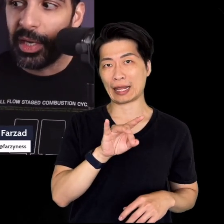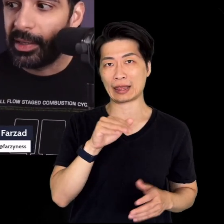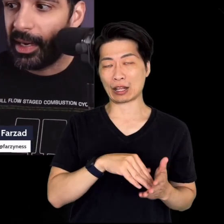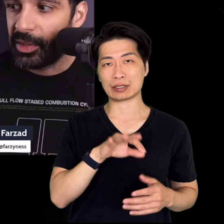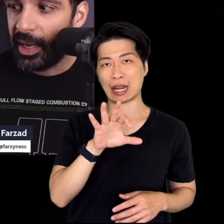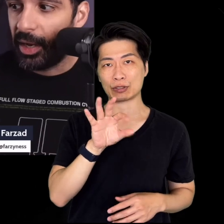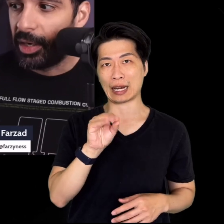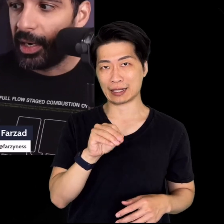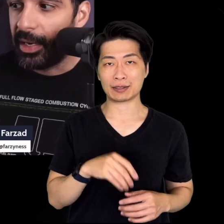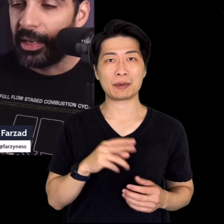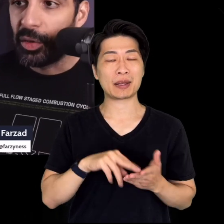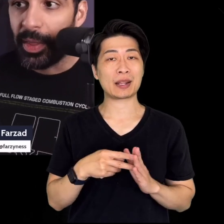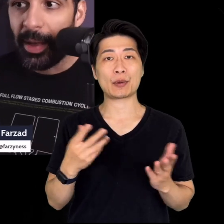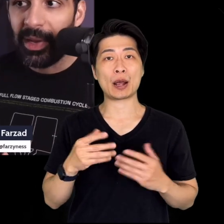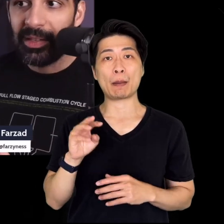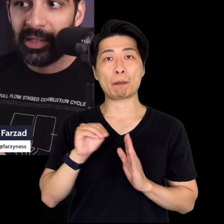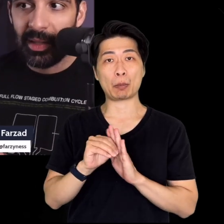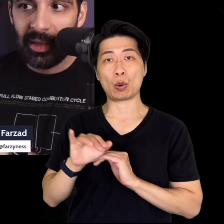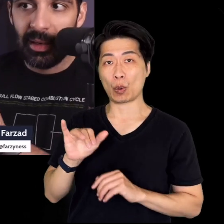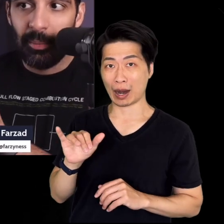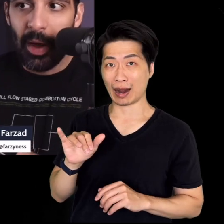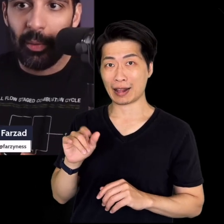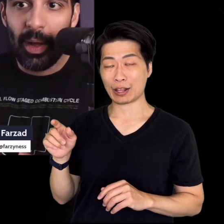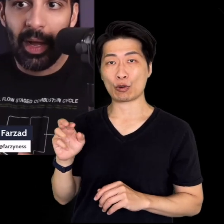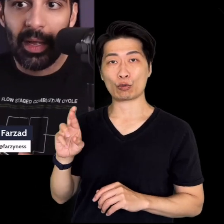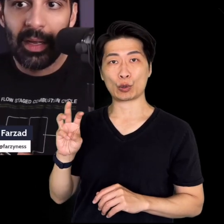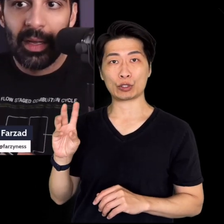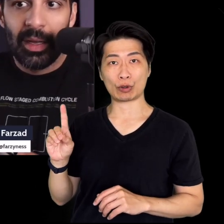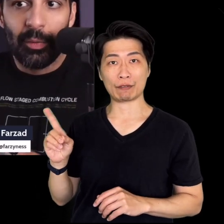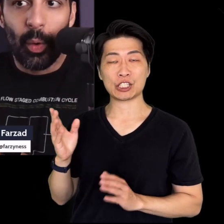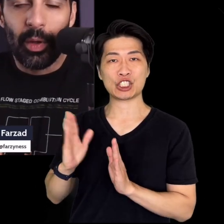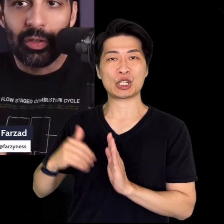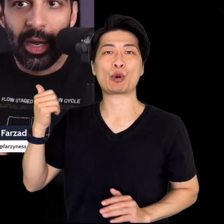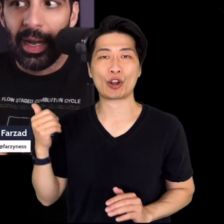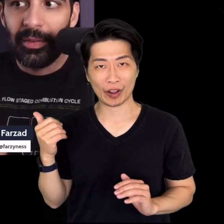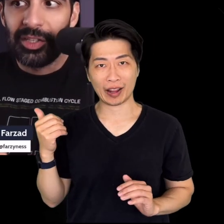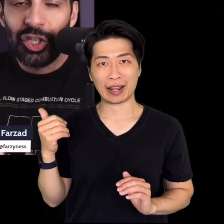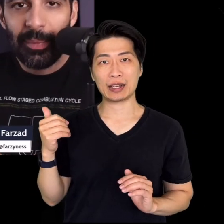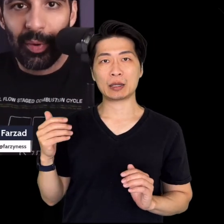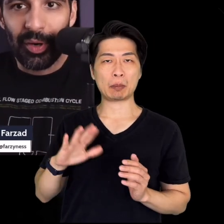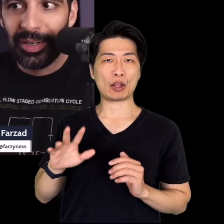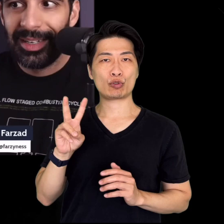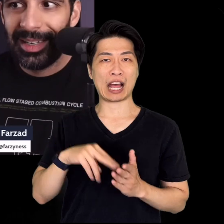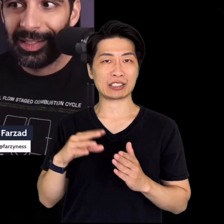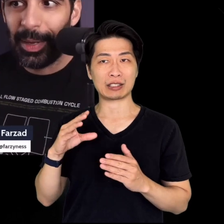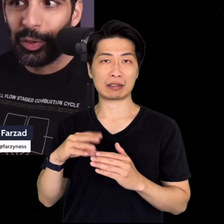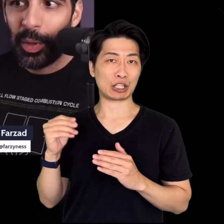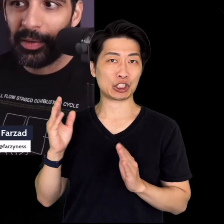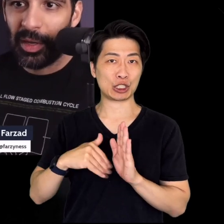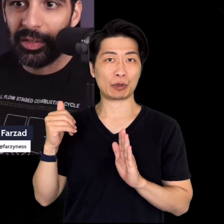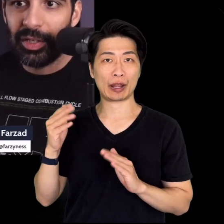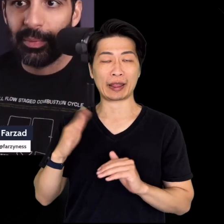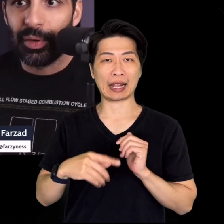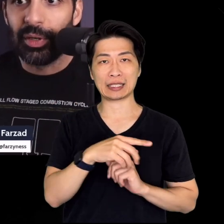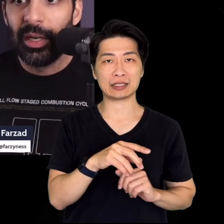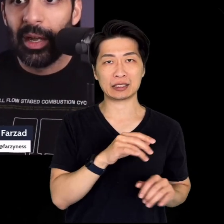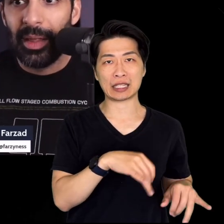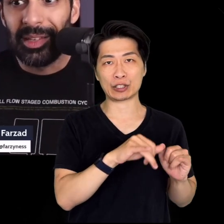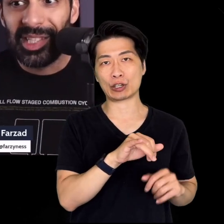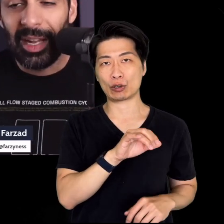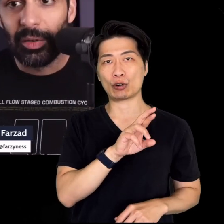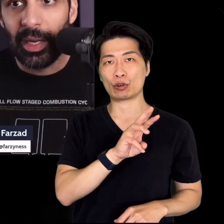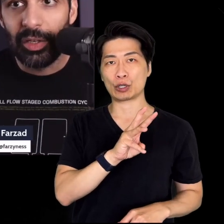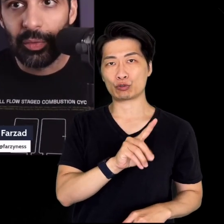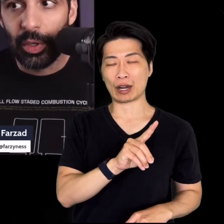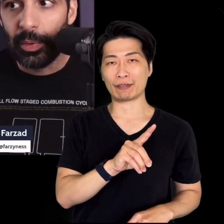is $38,990. So what that means is that the Model Y rear-wheel drive is cheaper. It's about $2,000 cheaper than